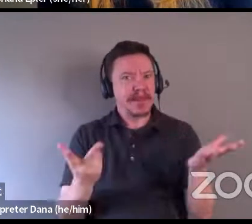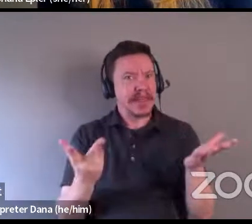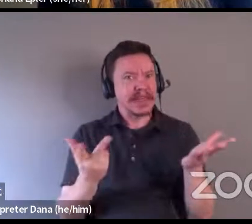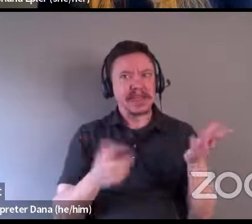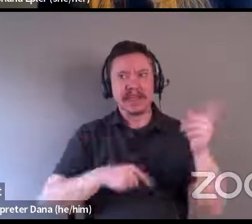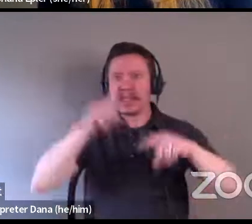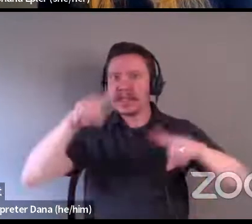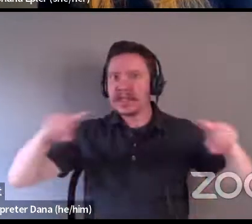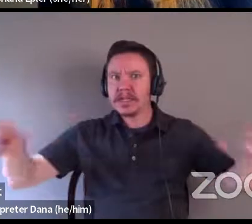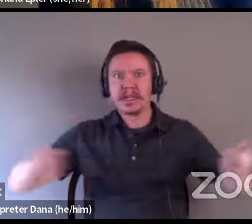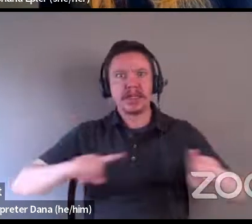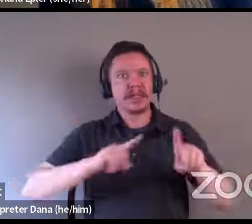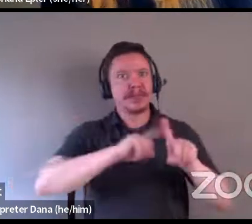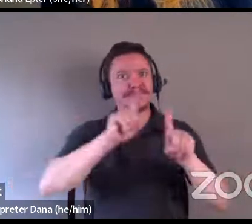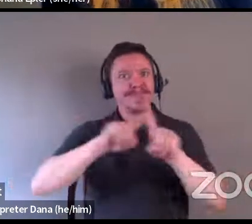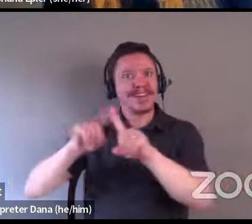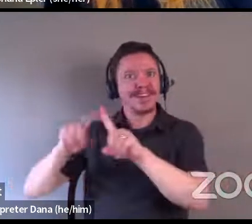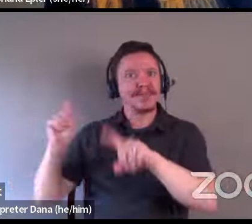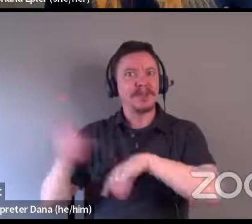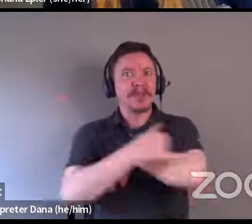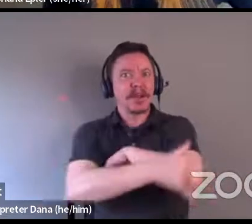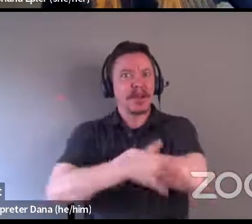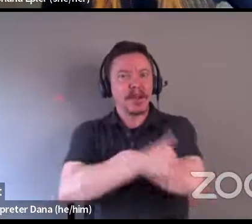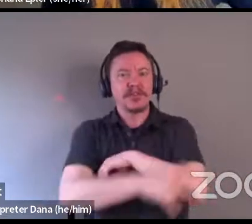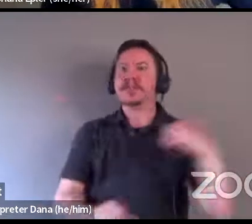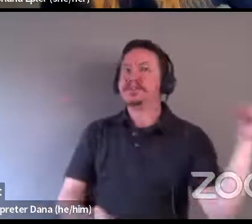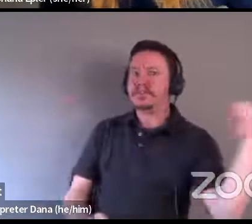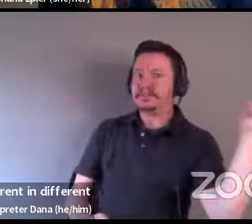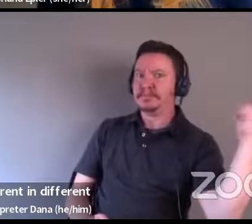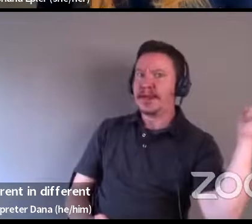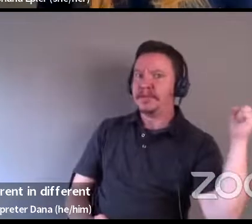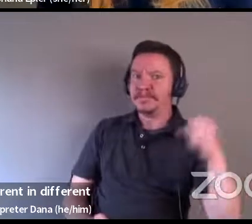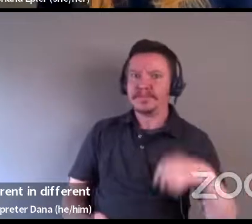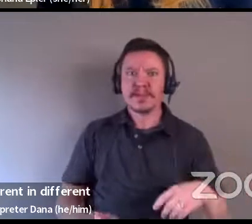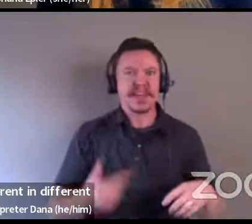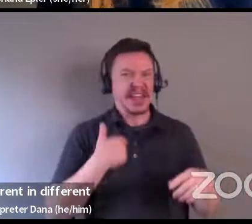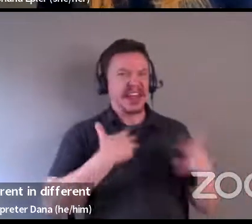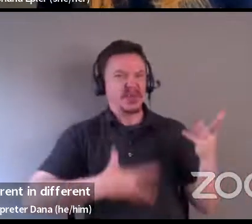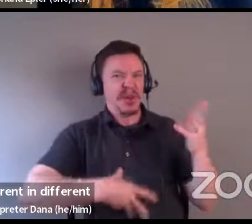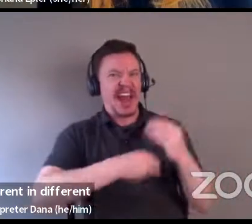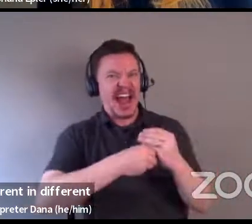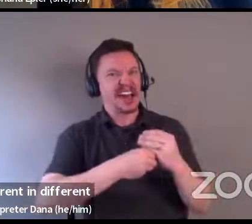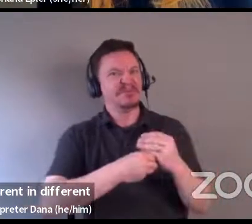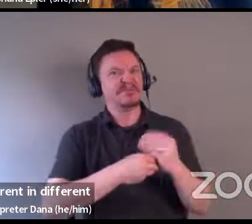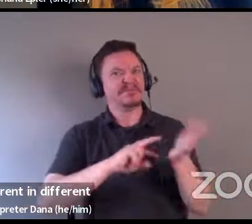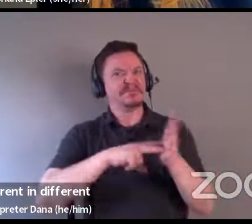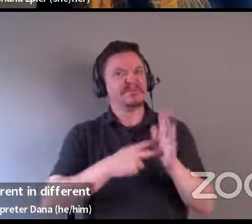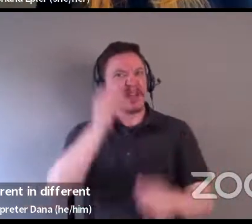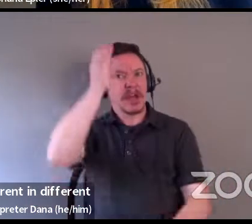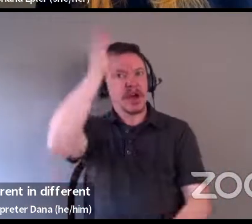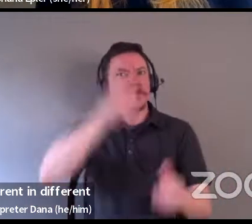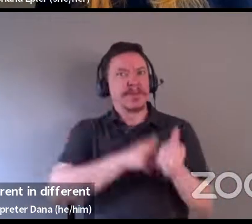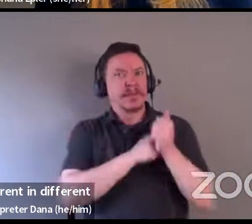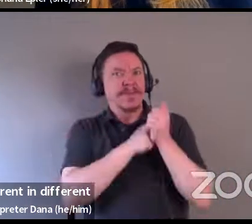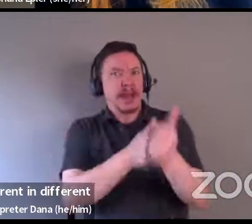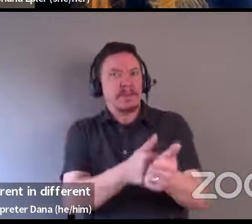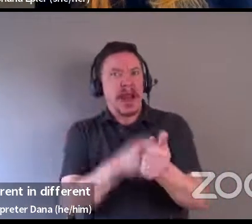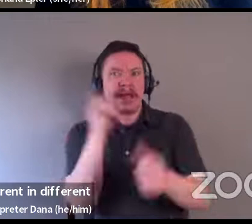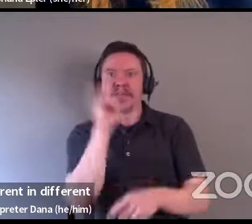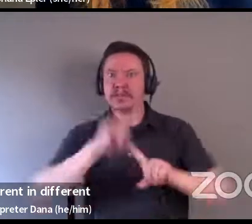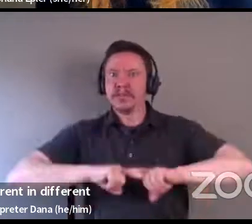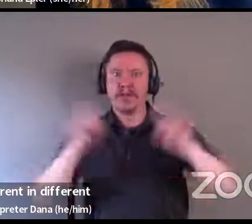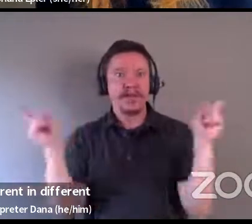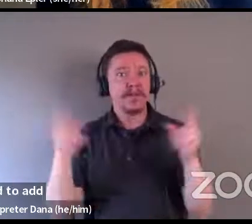different countries. I think I just wanted to add that, in the US, you